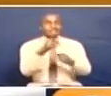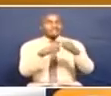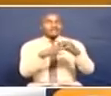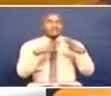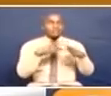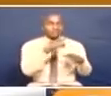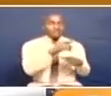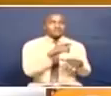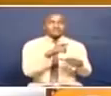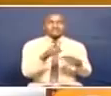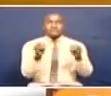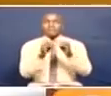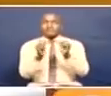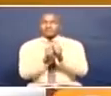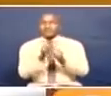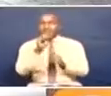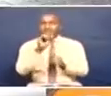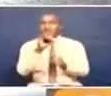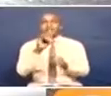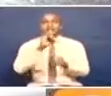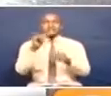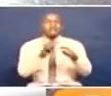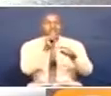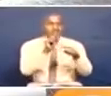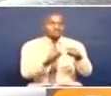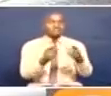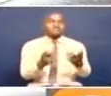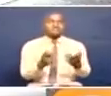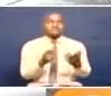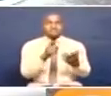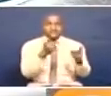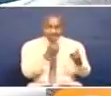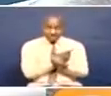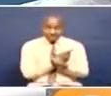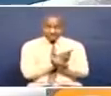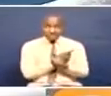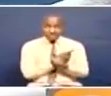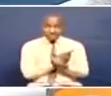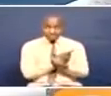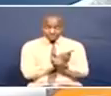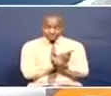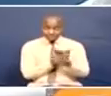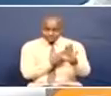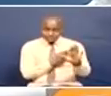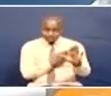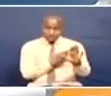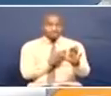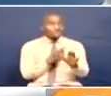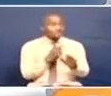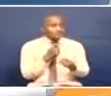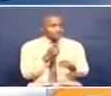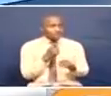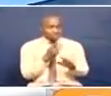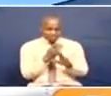this fellow met with Zakat. It's tit for tat. It's tit for tat. No, but I mean, the difference, Jeff, is that prior